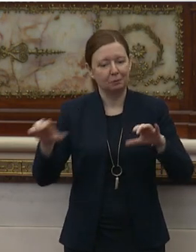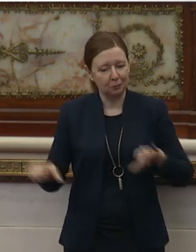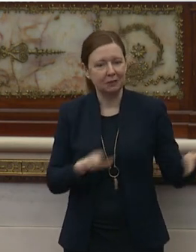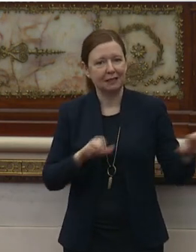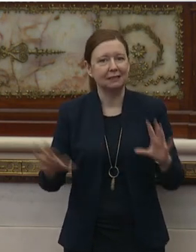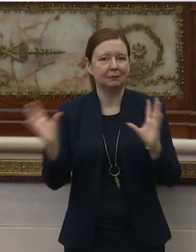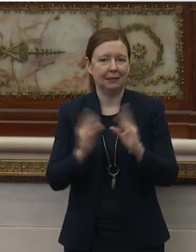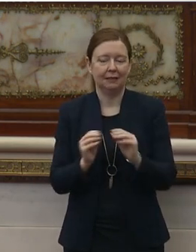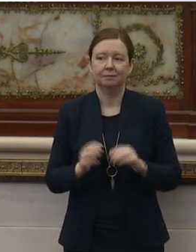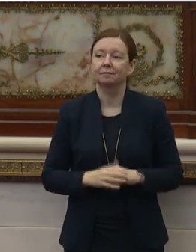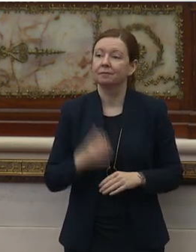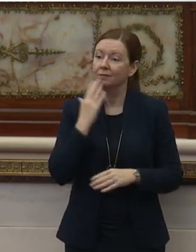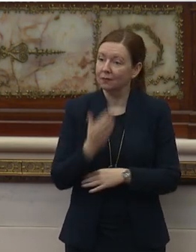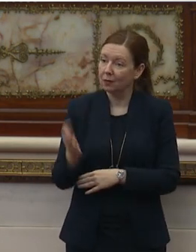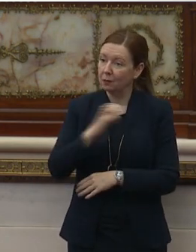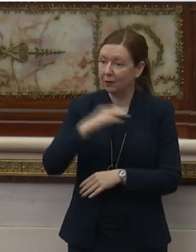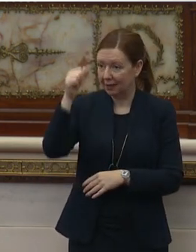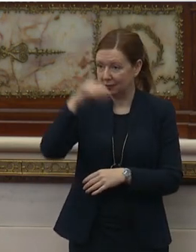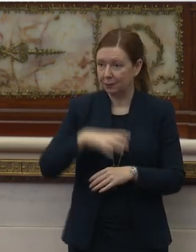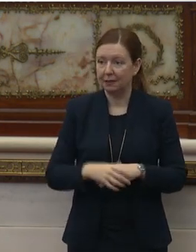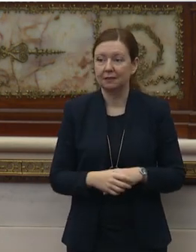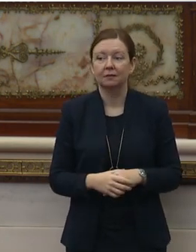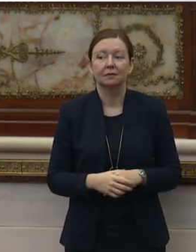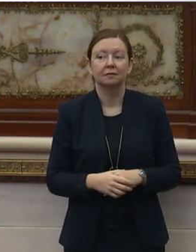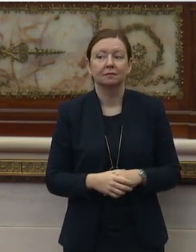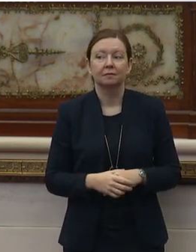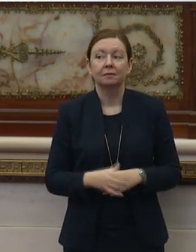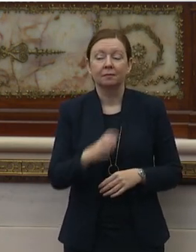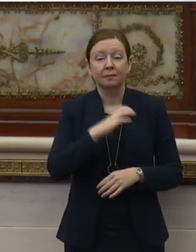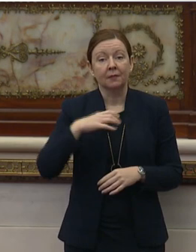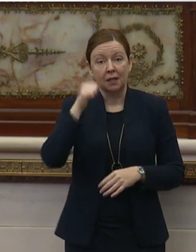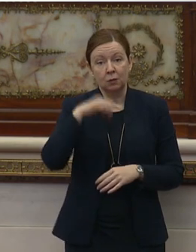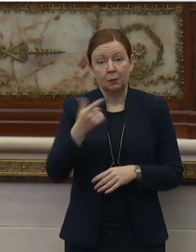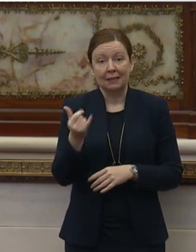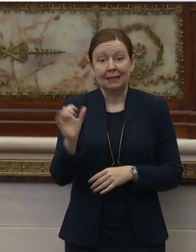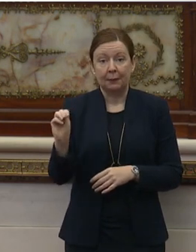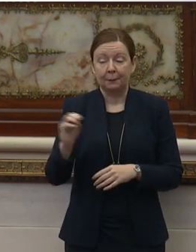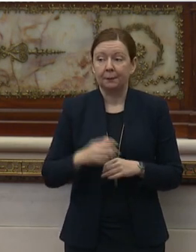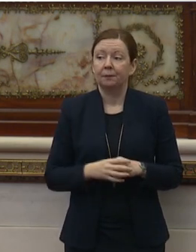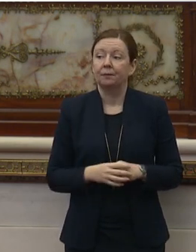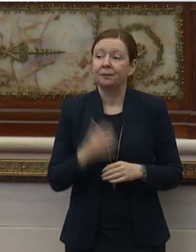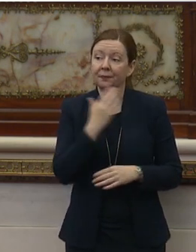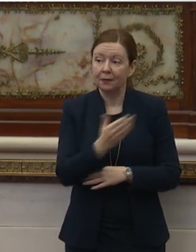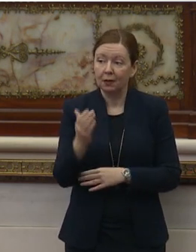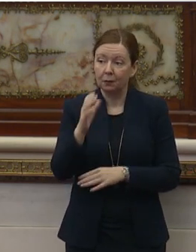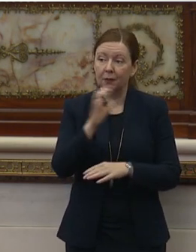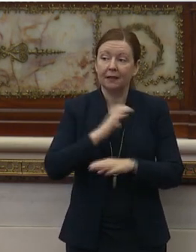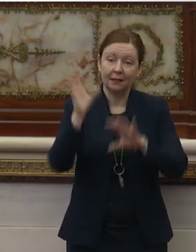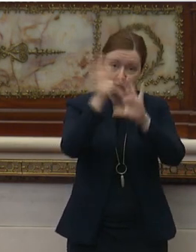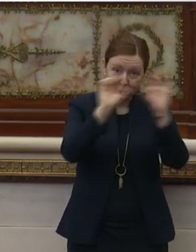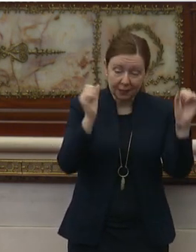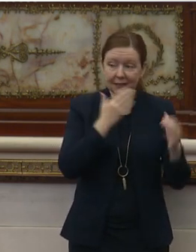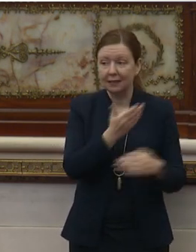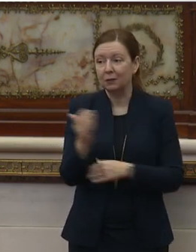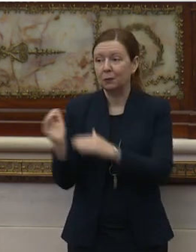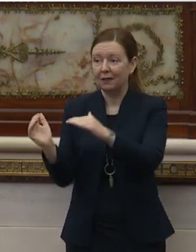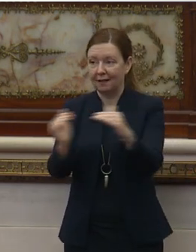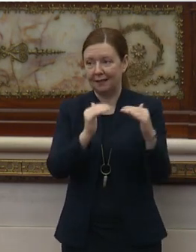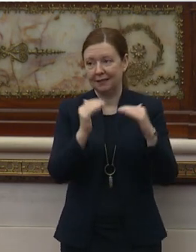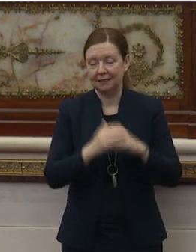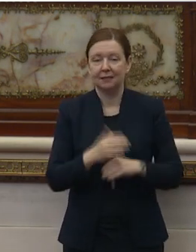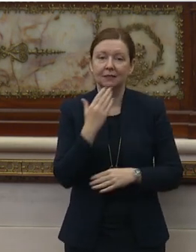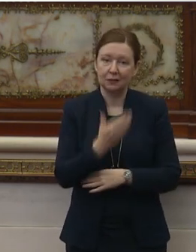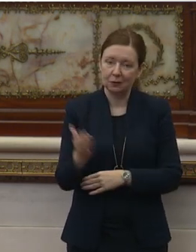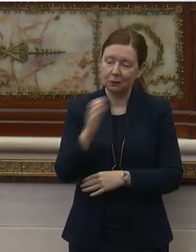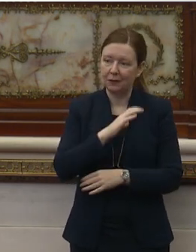session. Good morning, Councilman. Councilwoman Gim. Good morning, Council President. Good morning, colleagues. Good